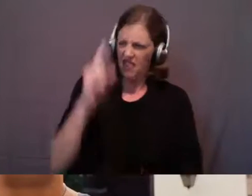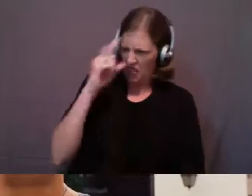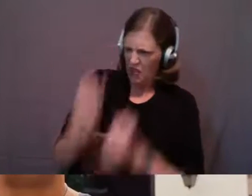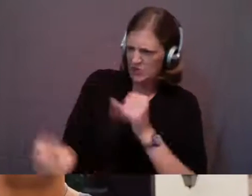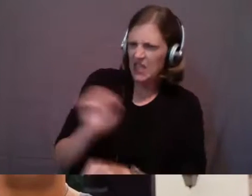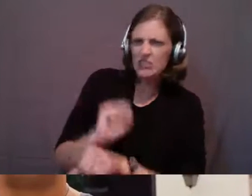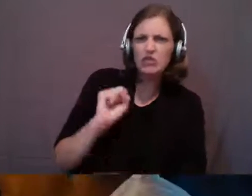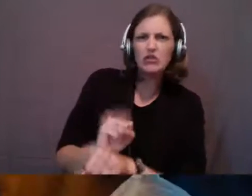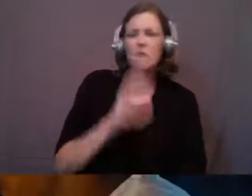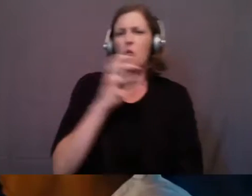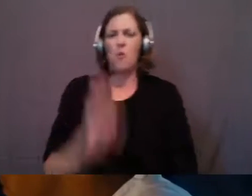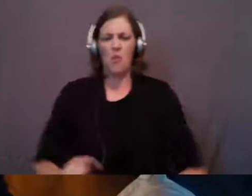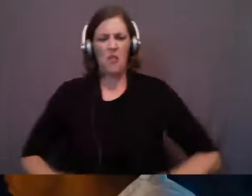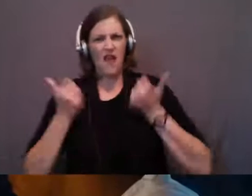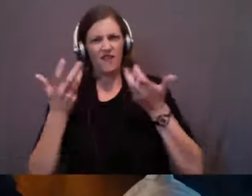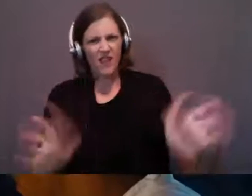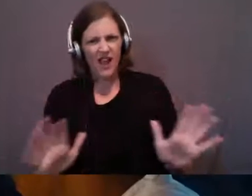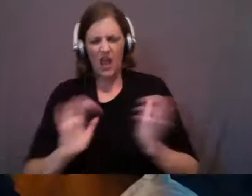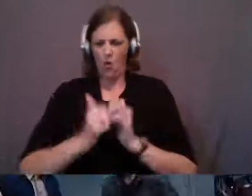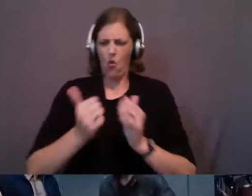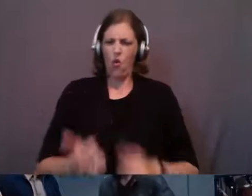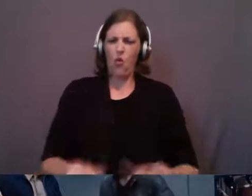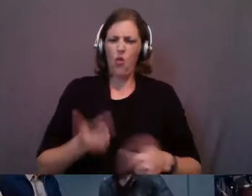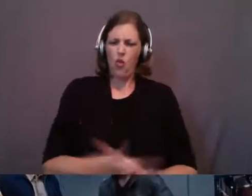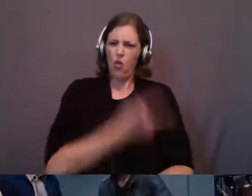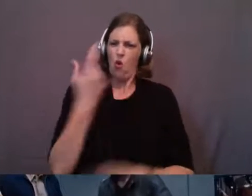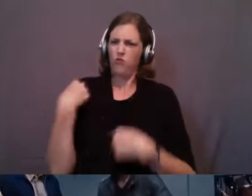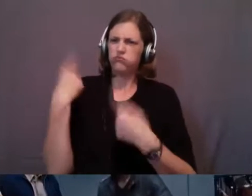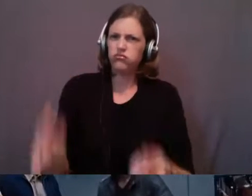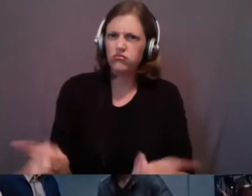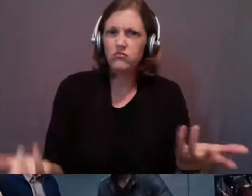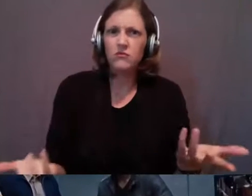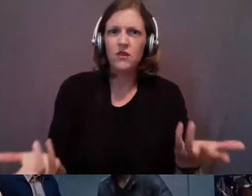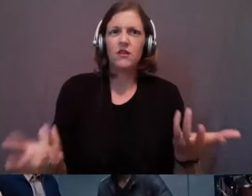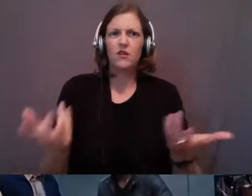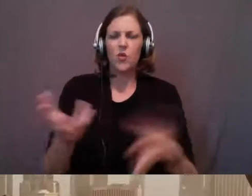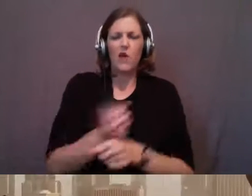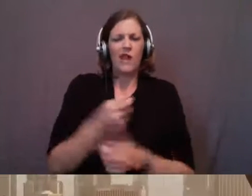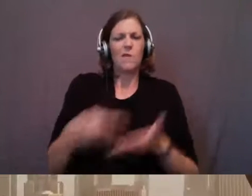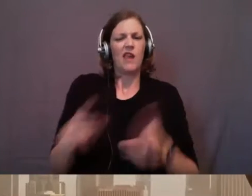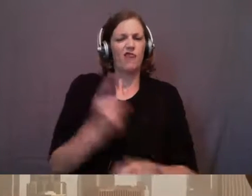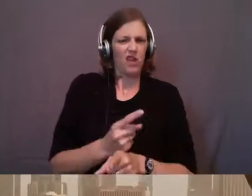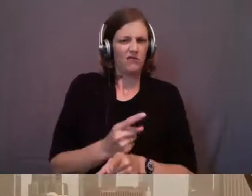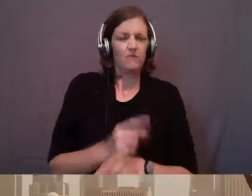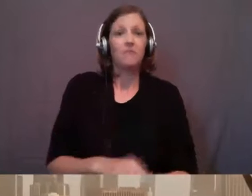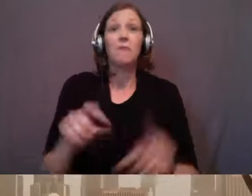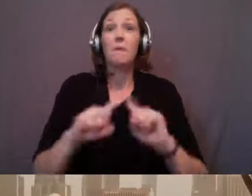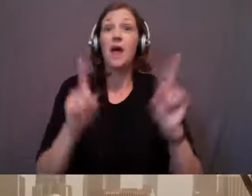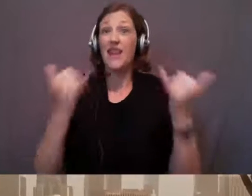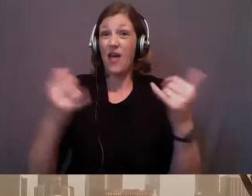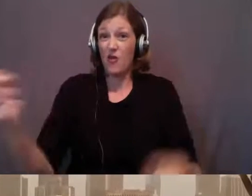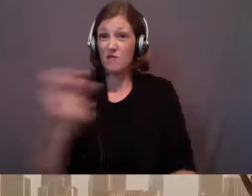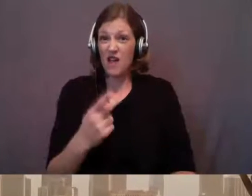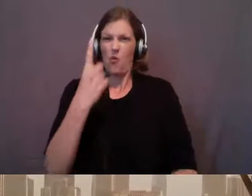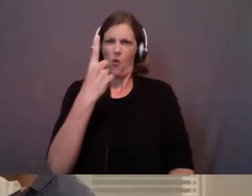old life is done. How long have we been doing this? We getting paid, right? But now they're back for